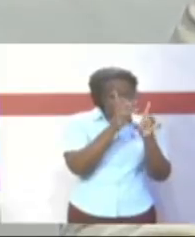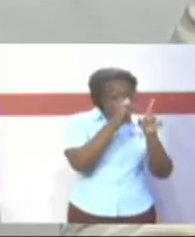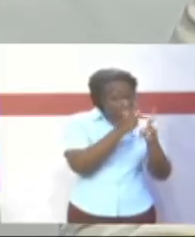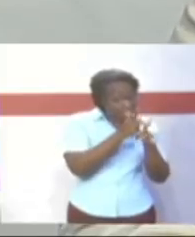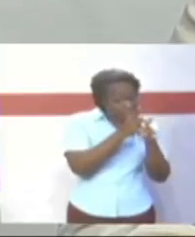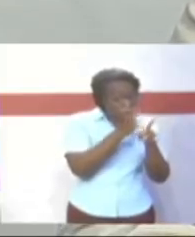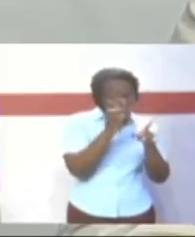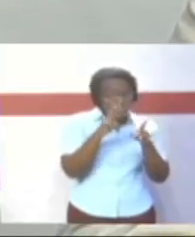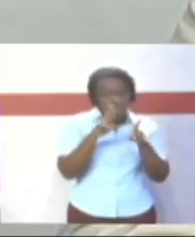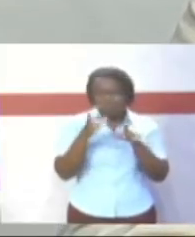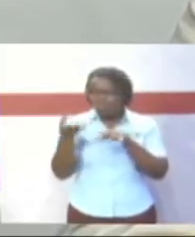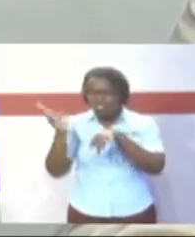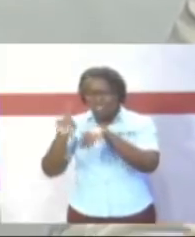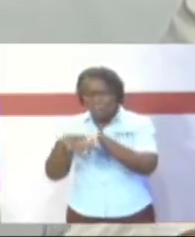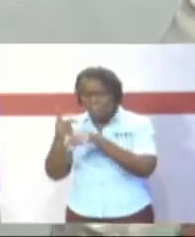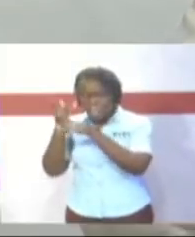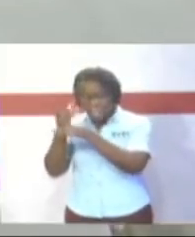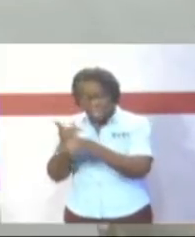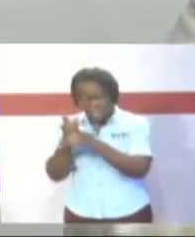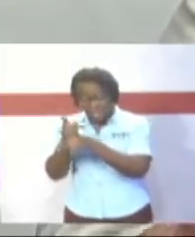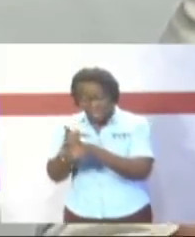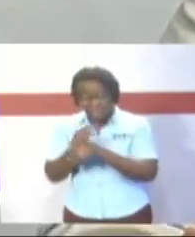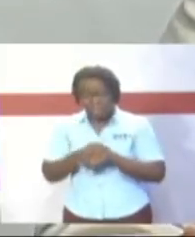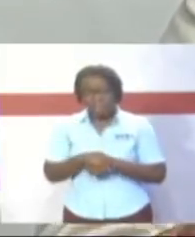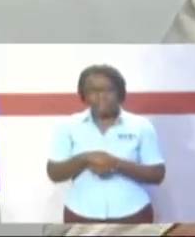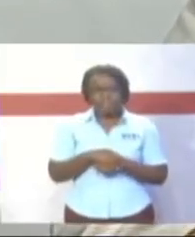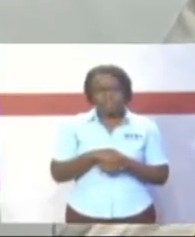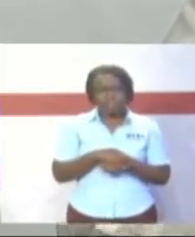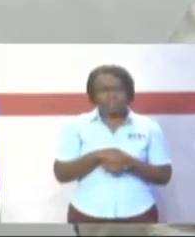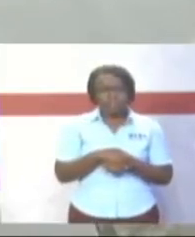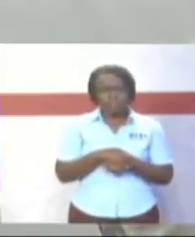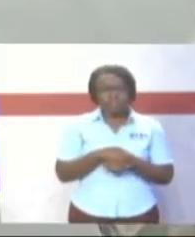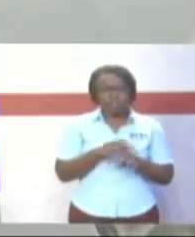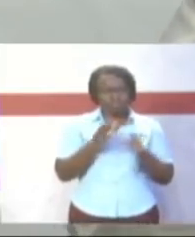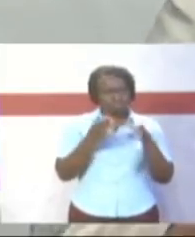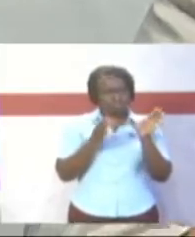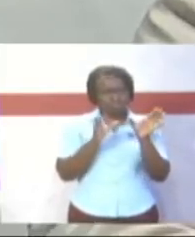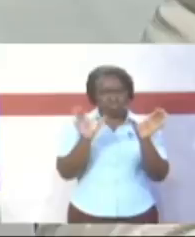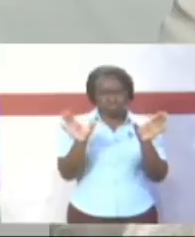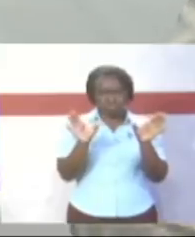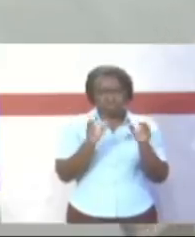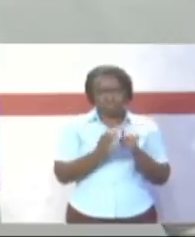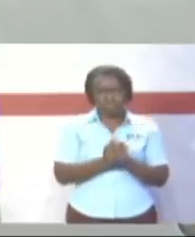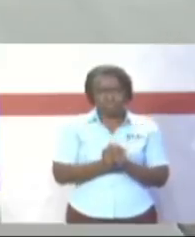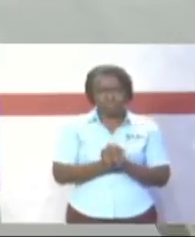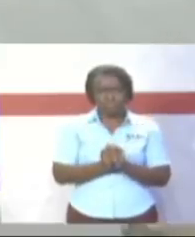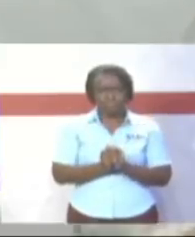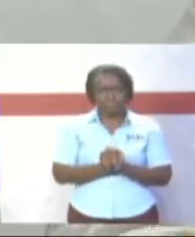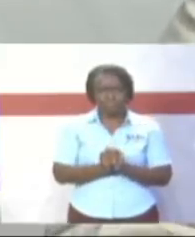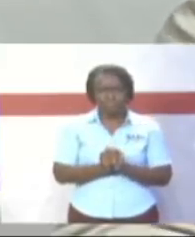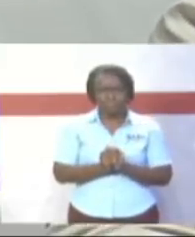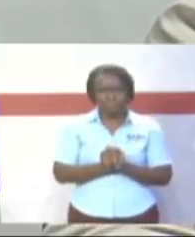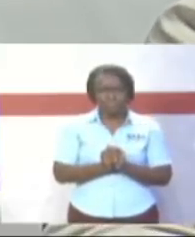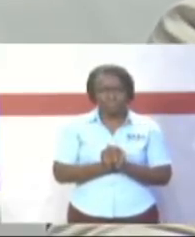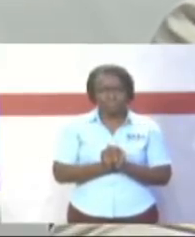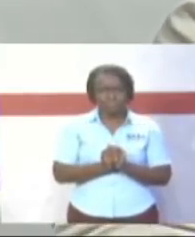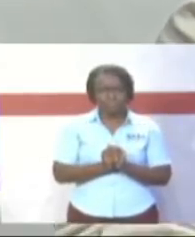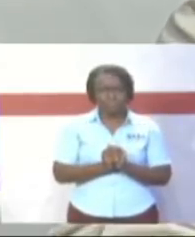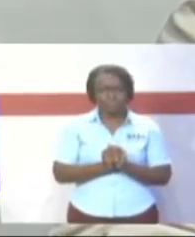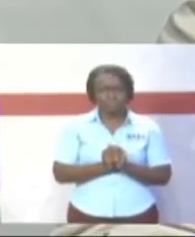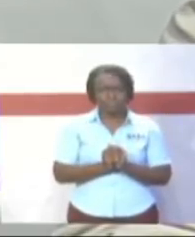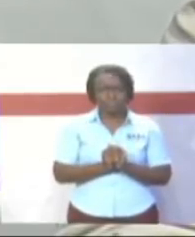areas for COVID to preserve the separation of our COVID cases from the normal stream